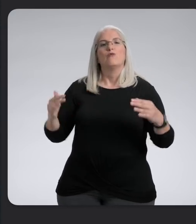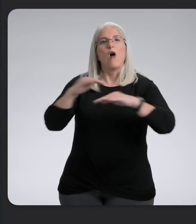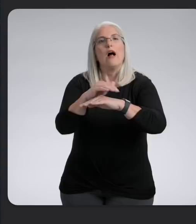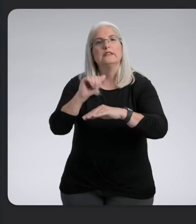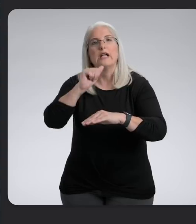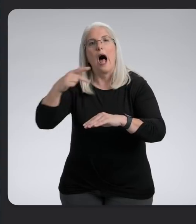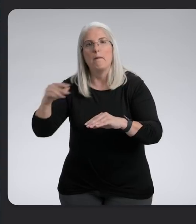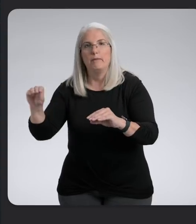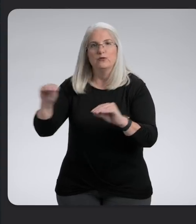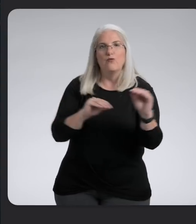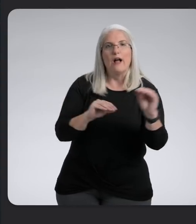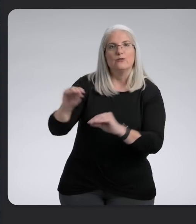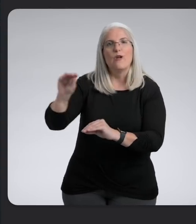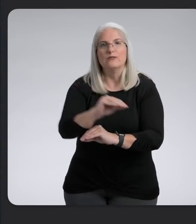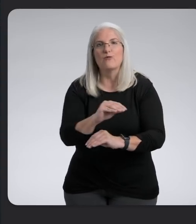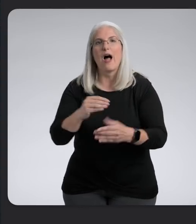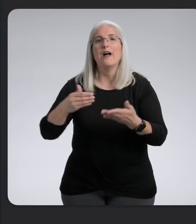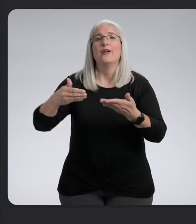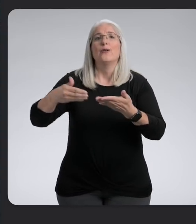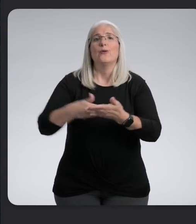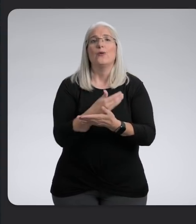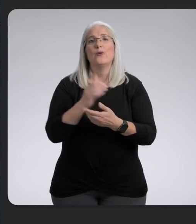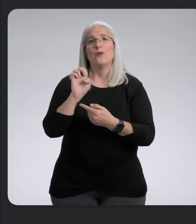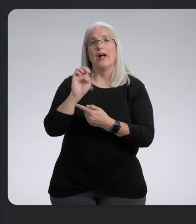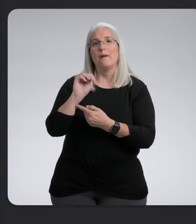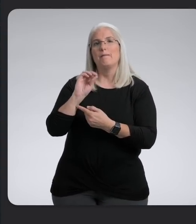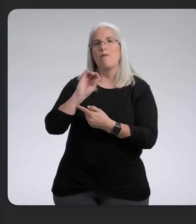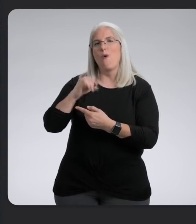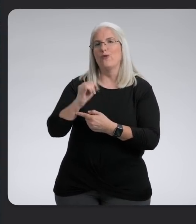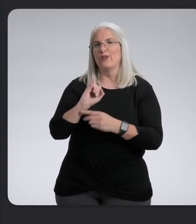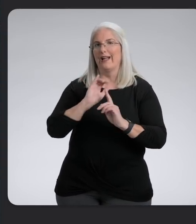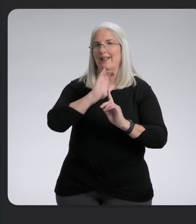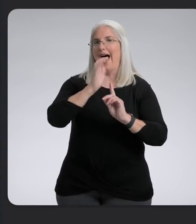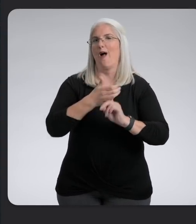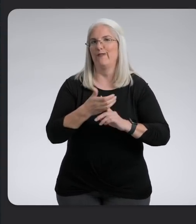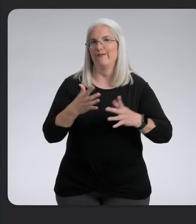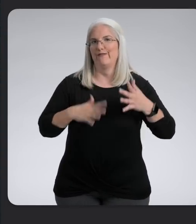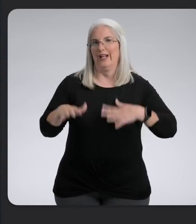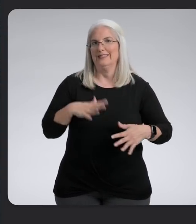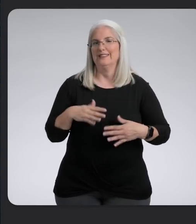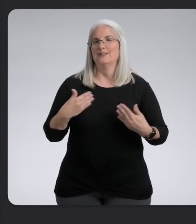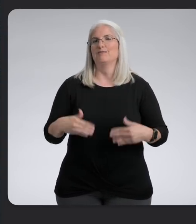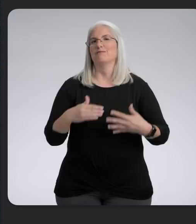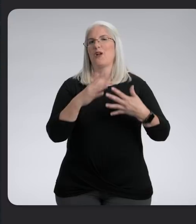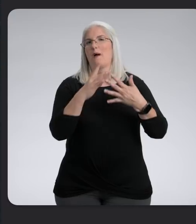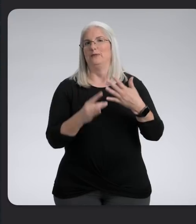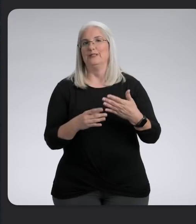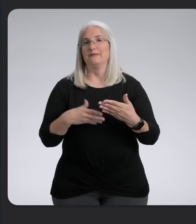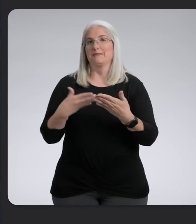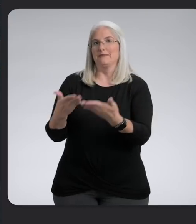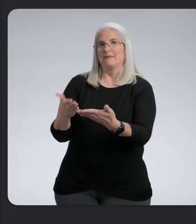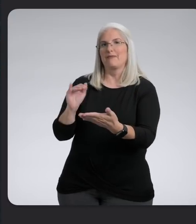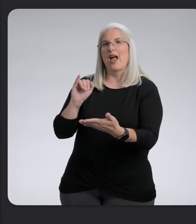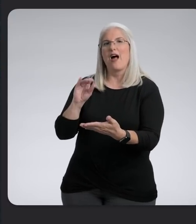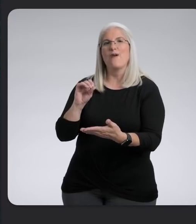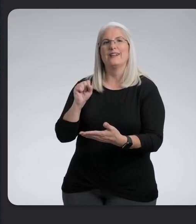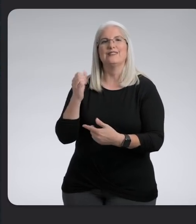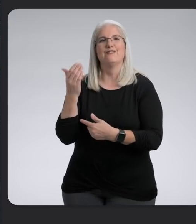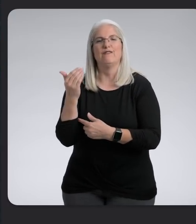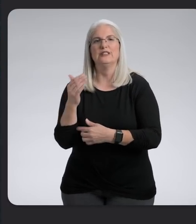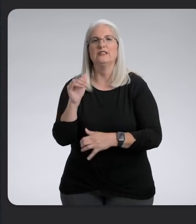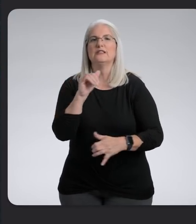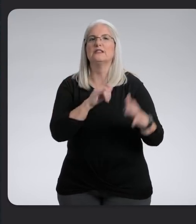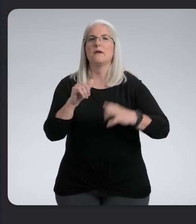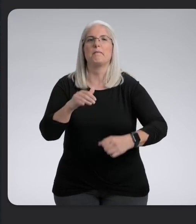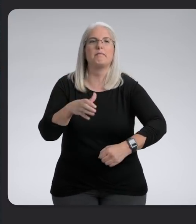outfit options from Emoji. So that's iOS 15 with powerful new features that enhance how you use iPhone. And of